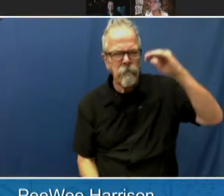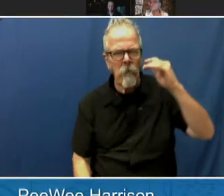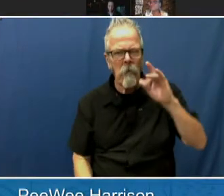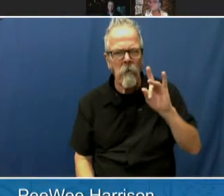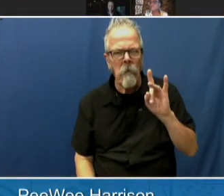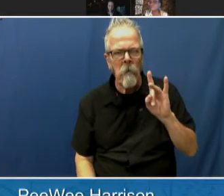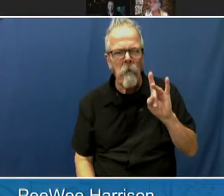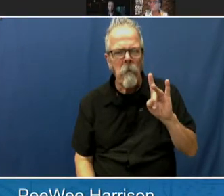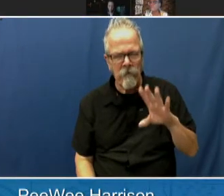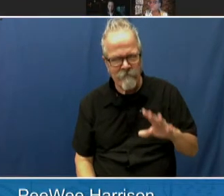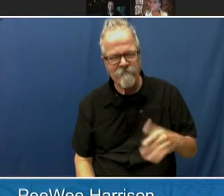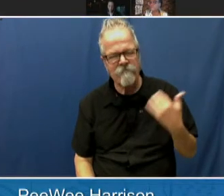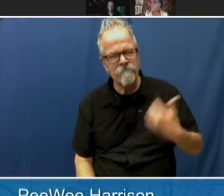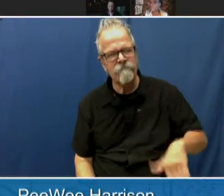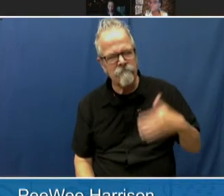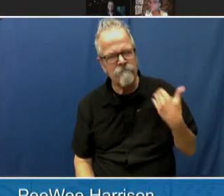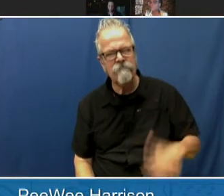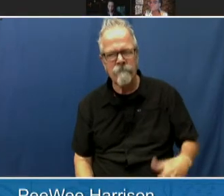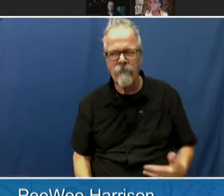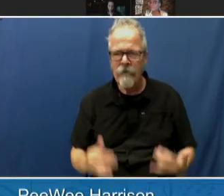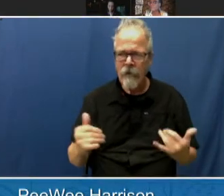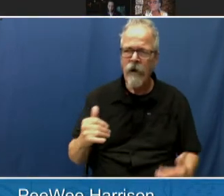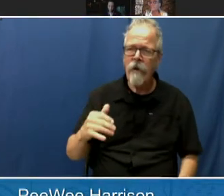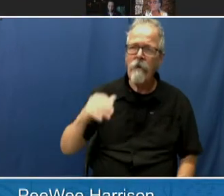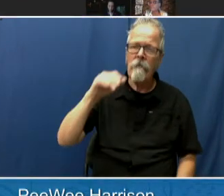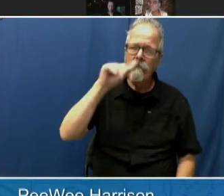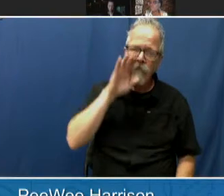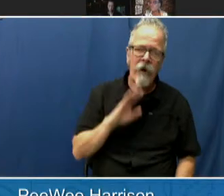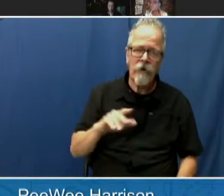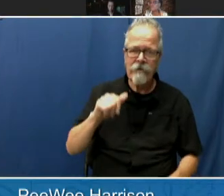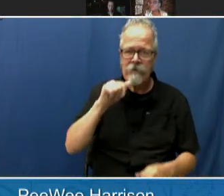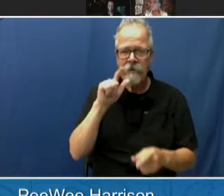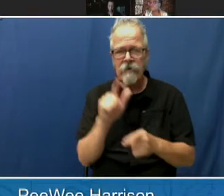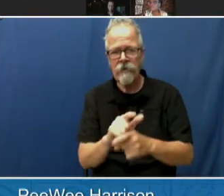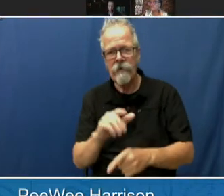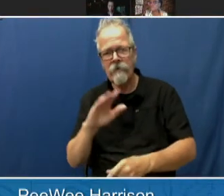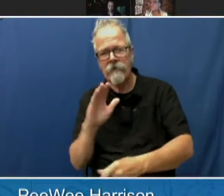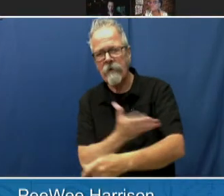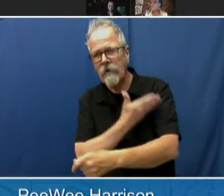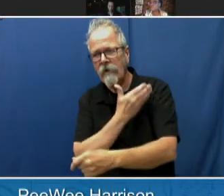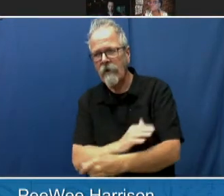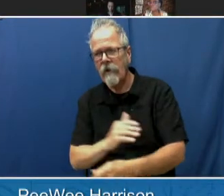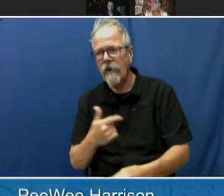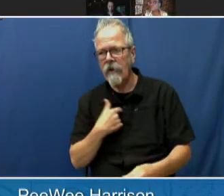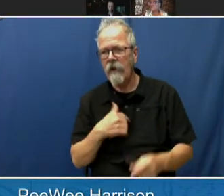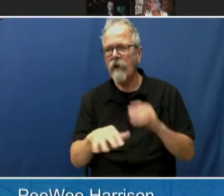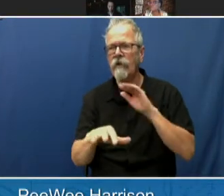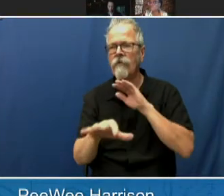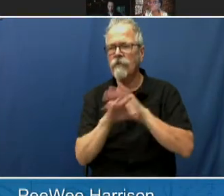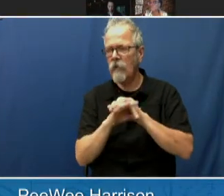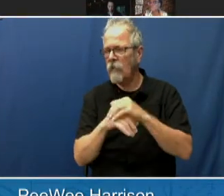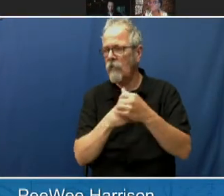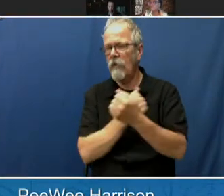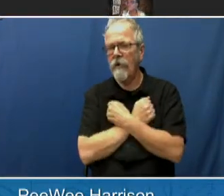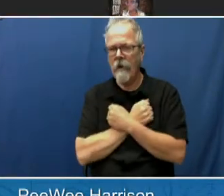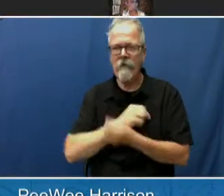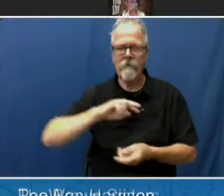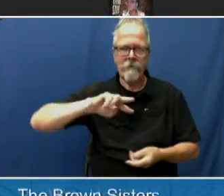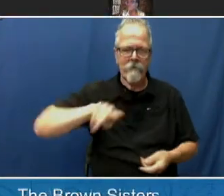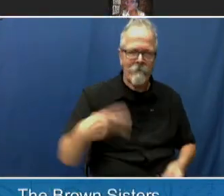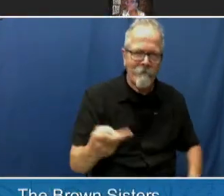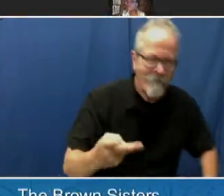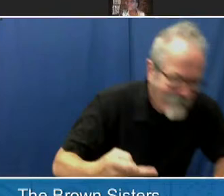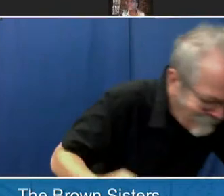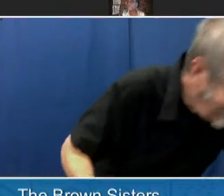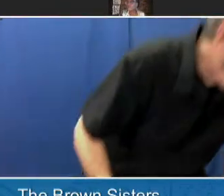Sisters singing a last song, a rendition, a reprise of I Choose Love. And with that, here they are.